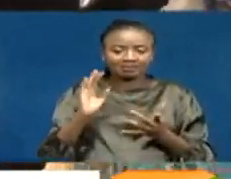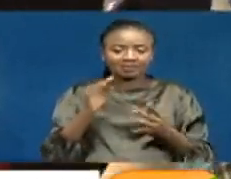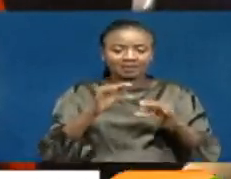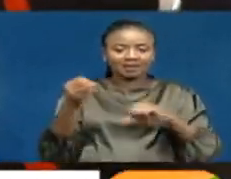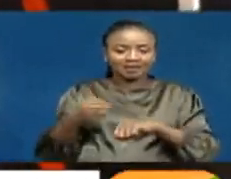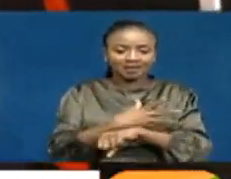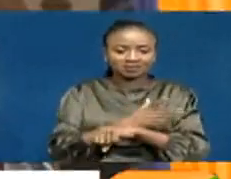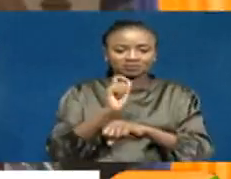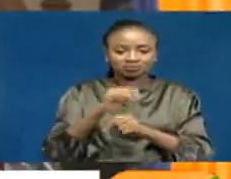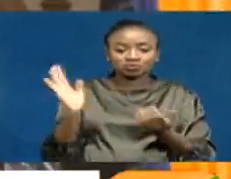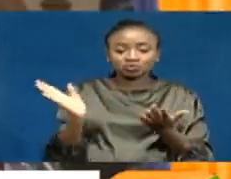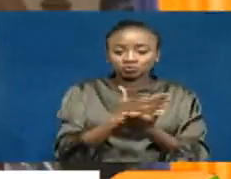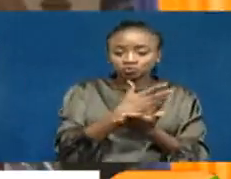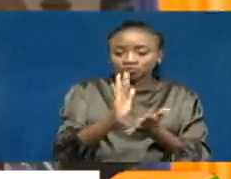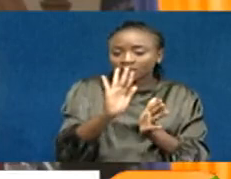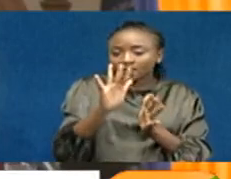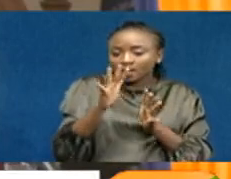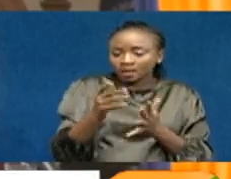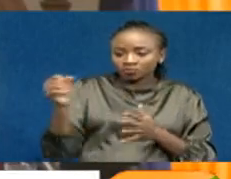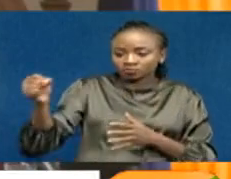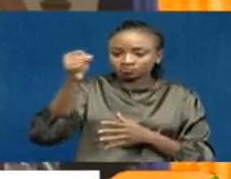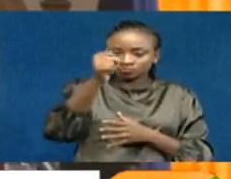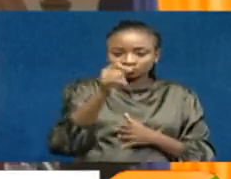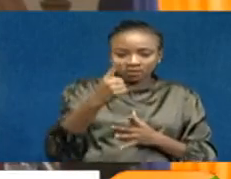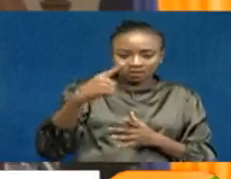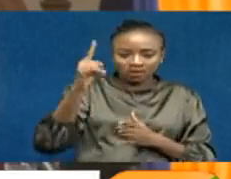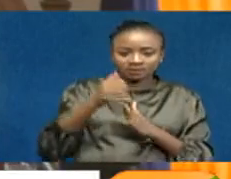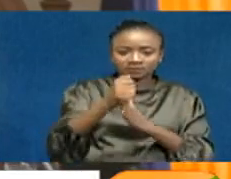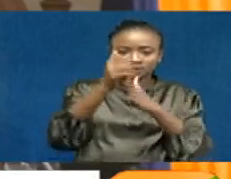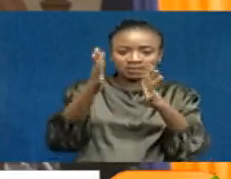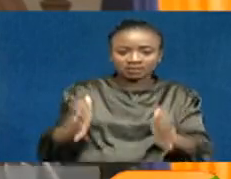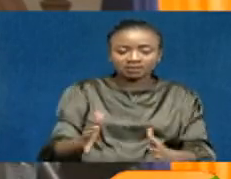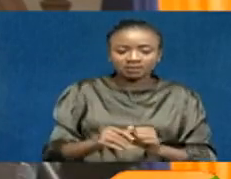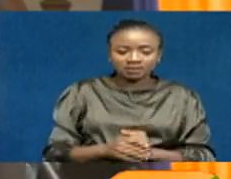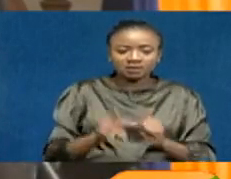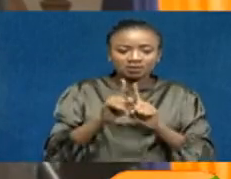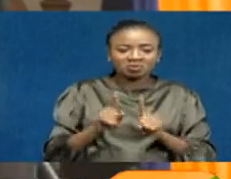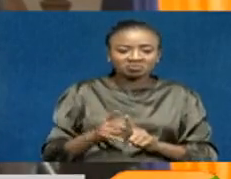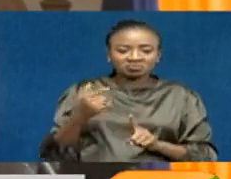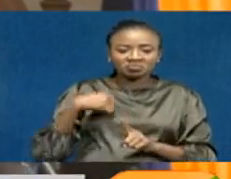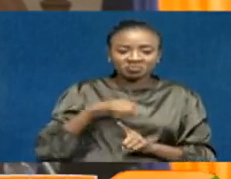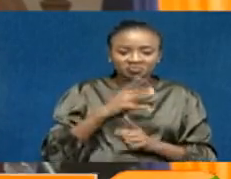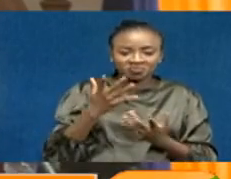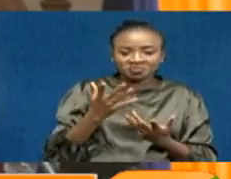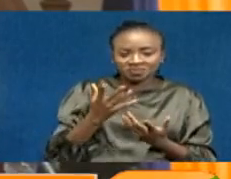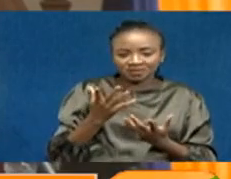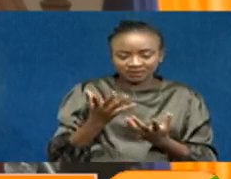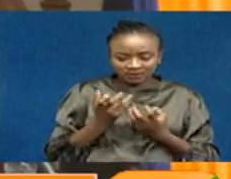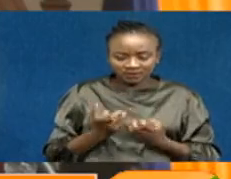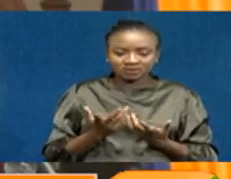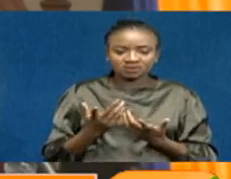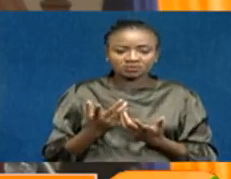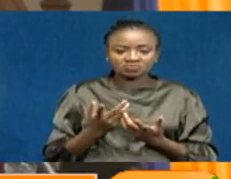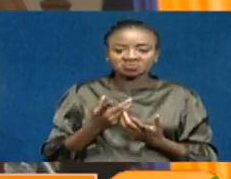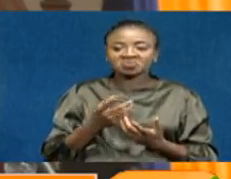choosing rightful leaders. If it starts with each one of us, we do not need to overburden our leaders here to tell them when we elect